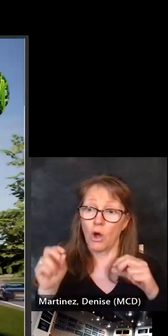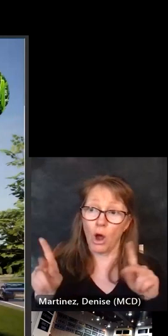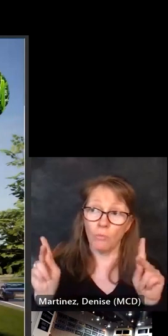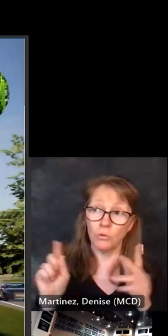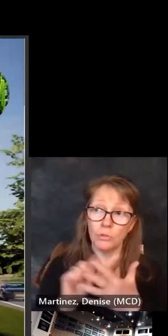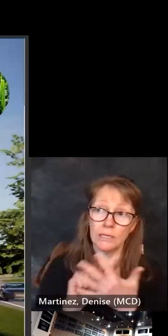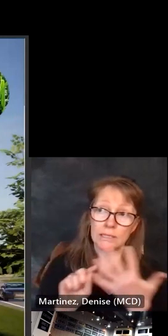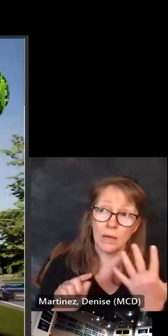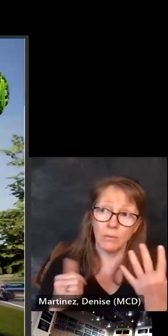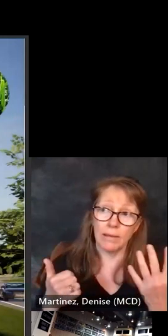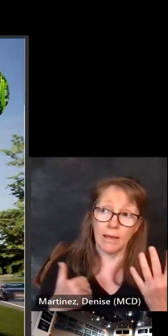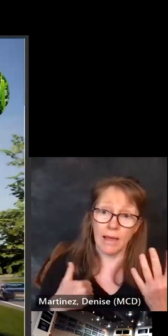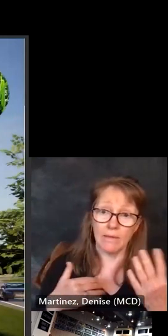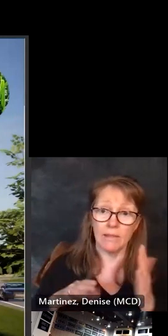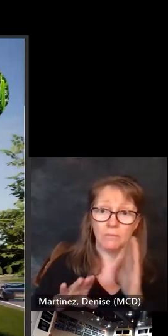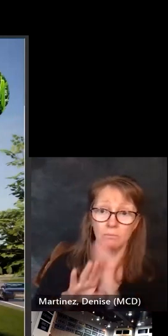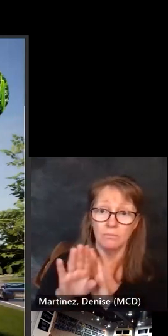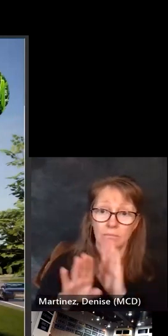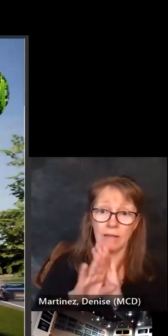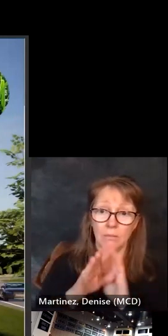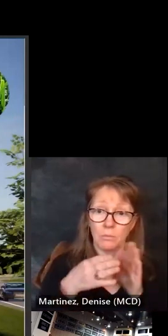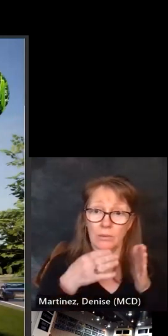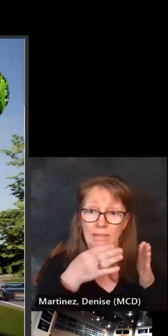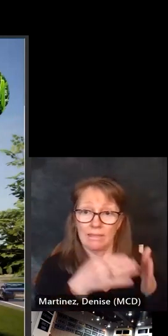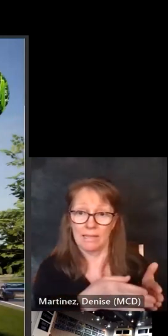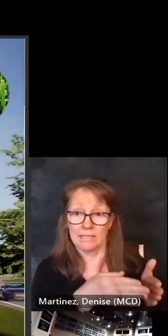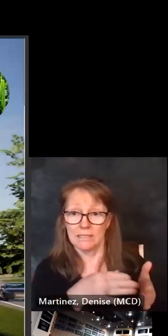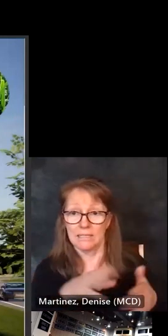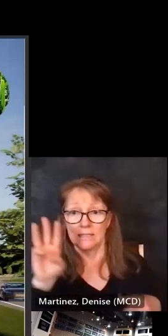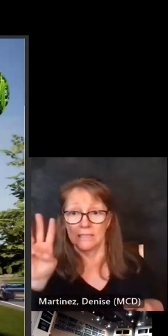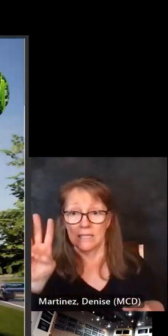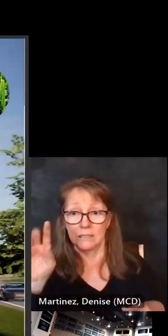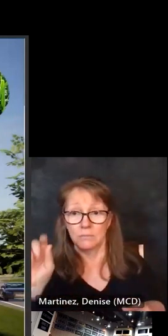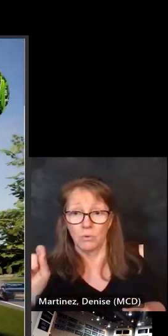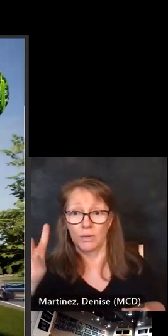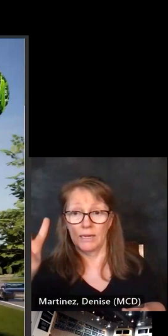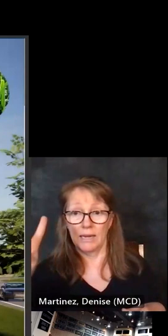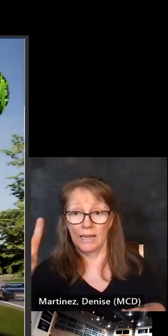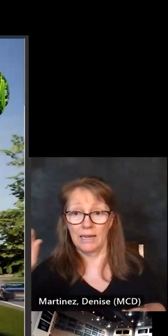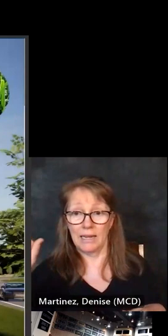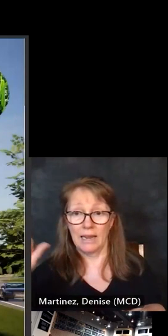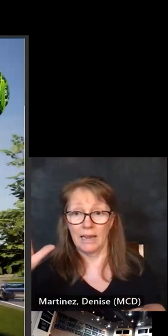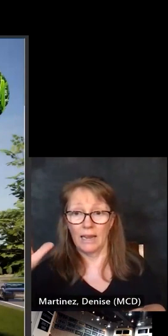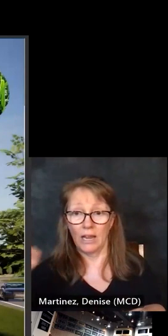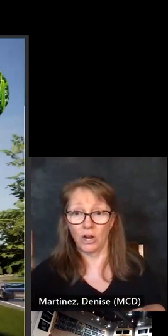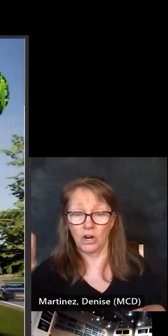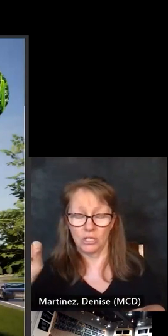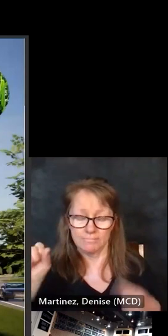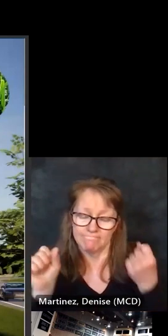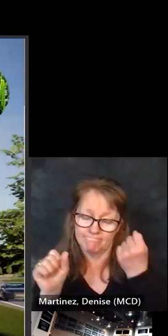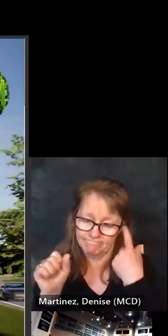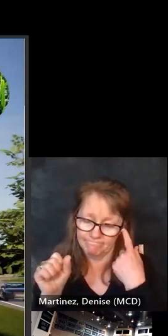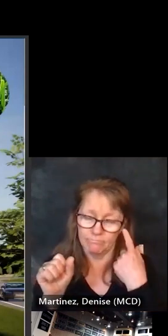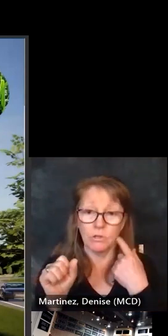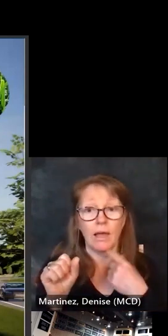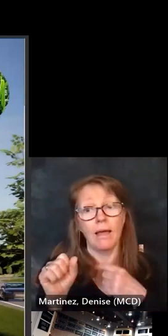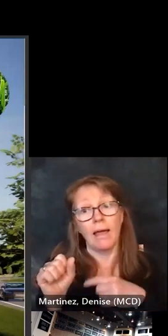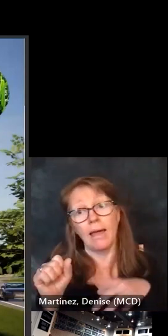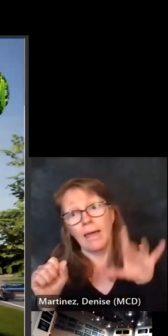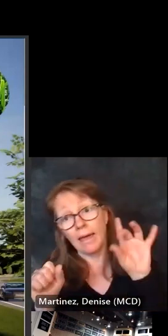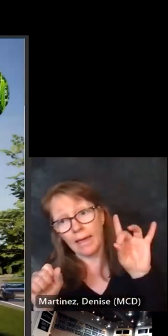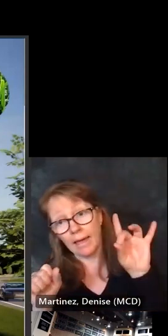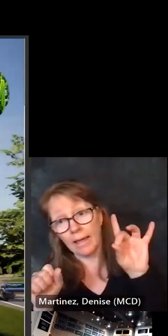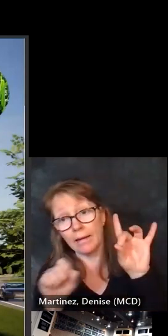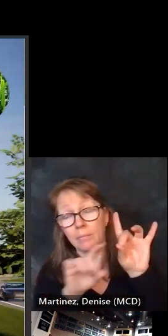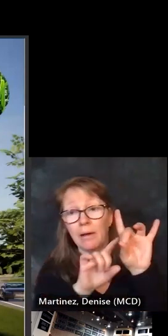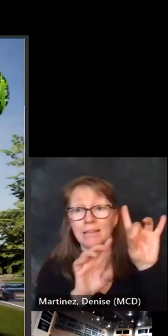that we've developed with this proposal of 6.8 acres, which, you know, I understand that we're asking for 8, but which is